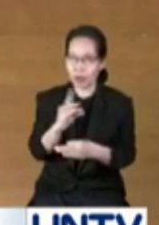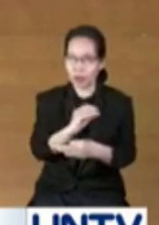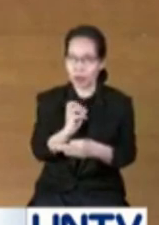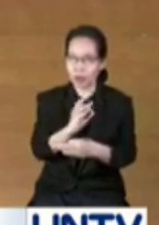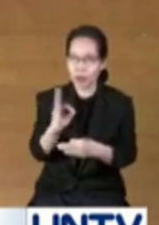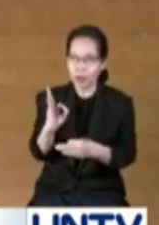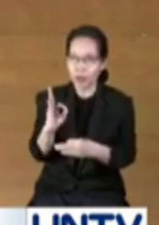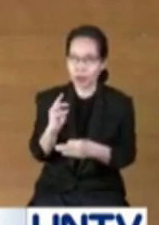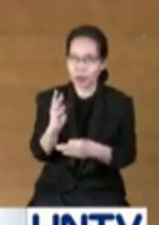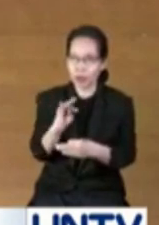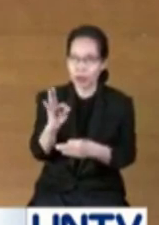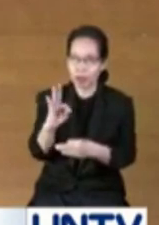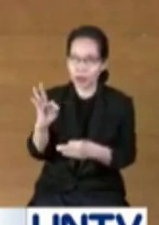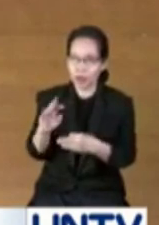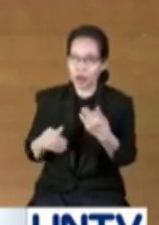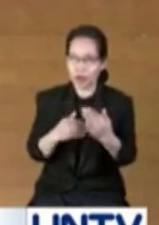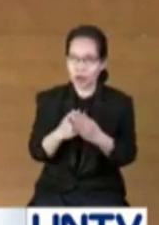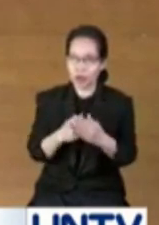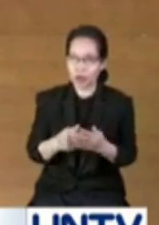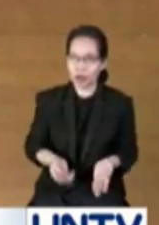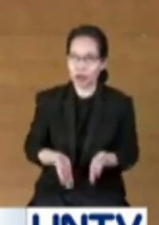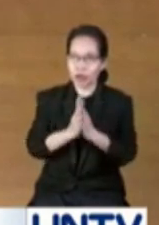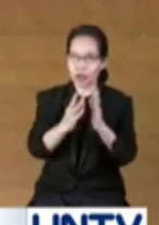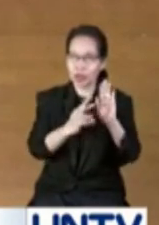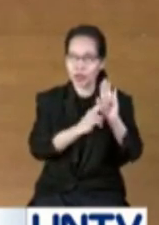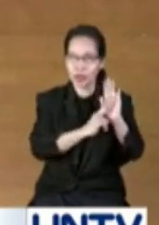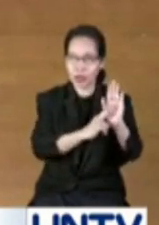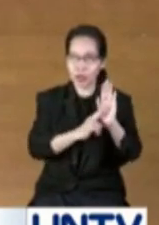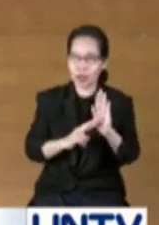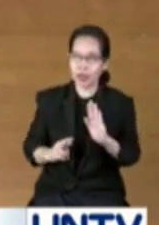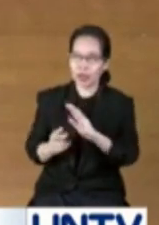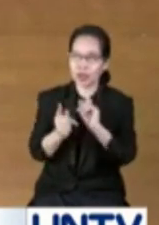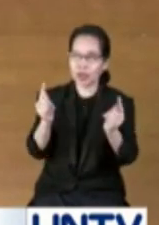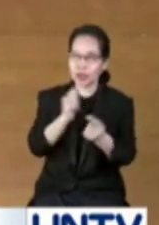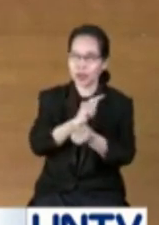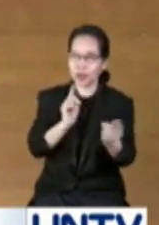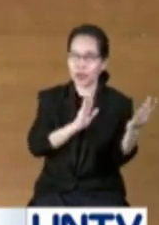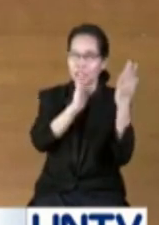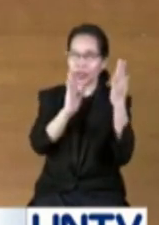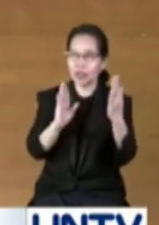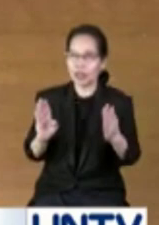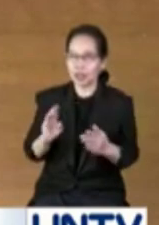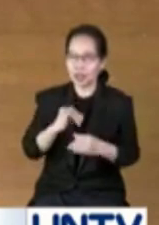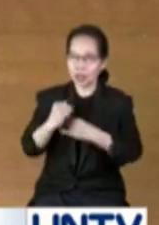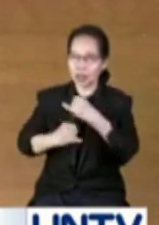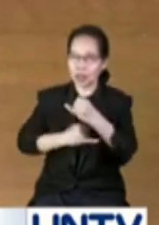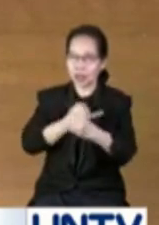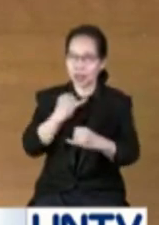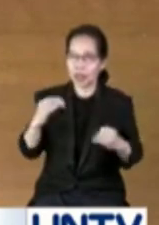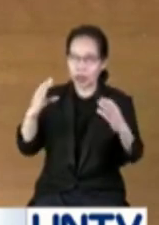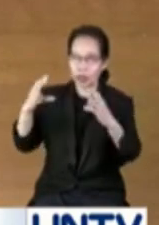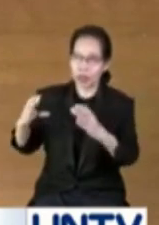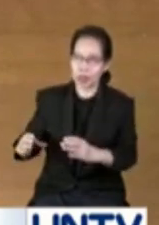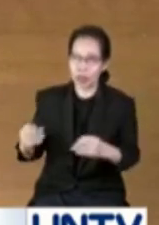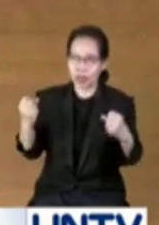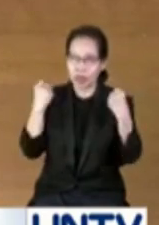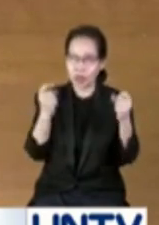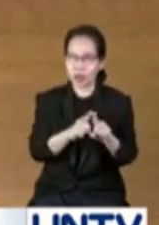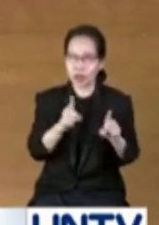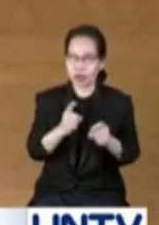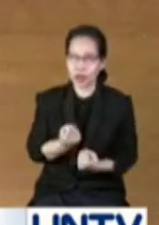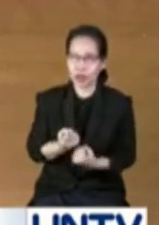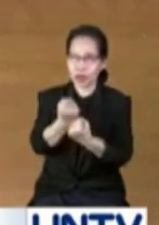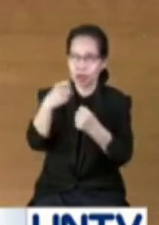were all consulted and represented in this transition phase. The international community has also supported us in this